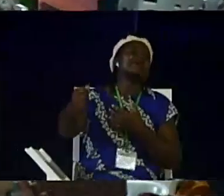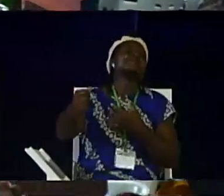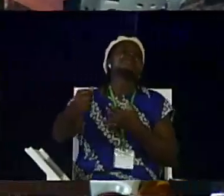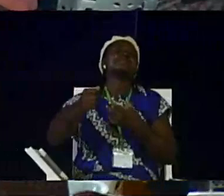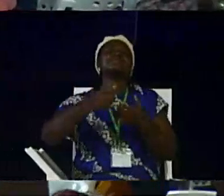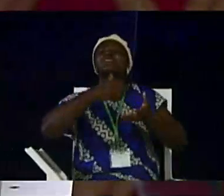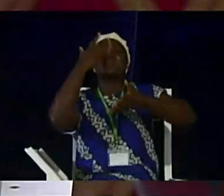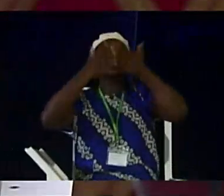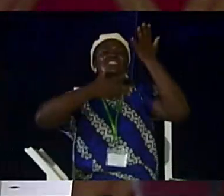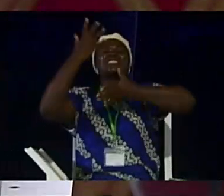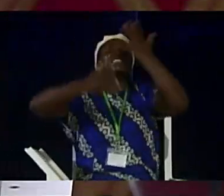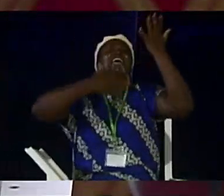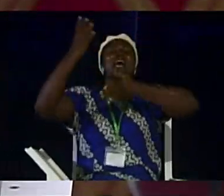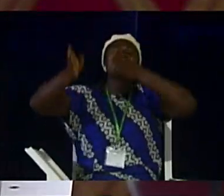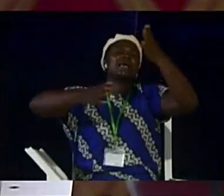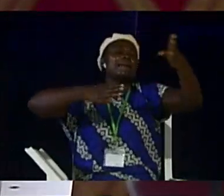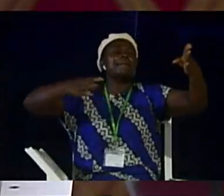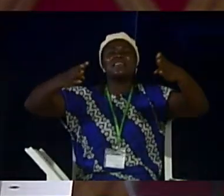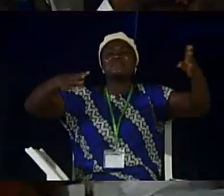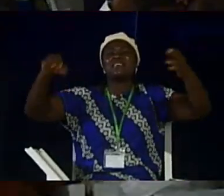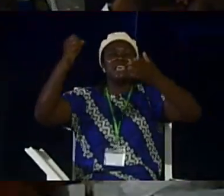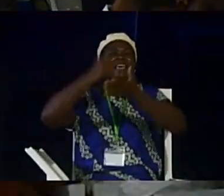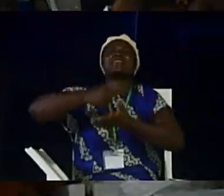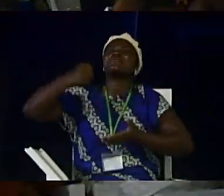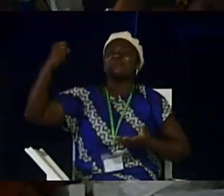Shout a louder amen.